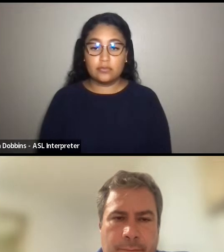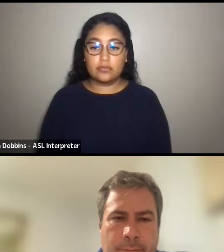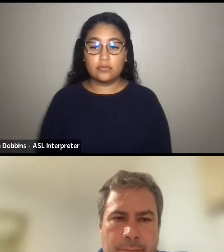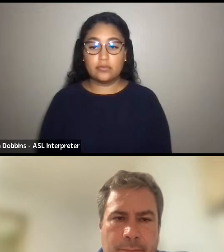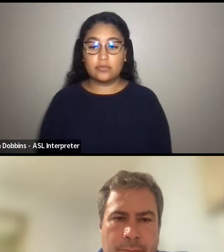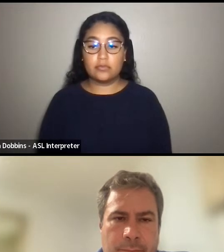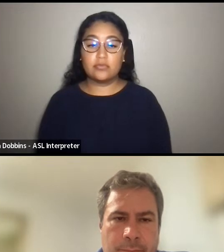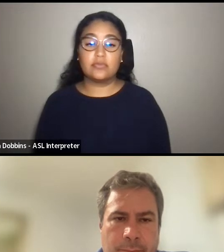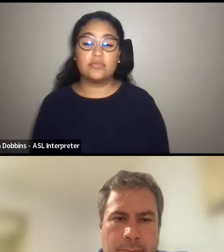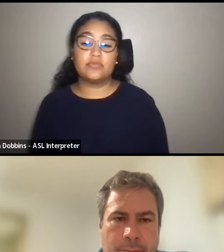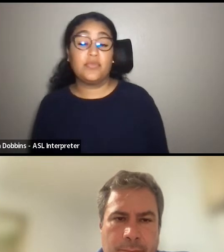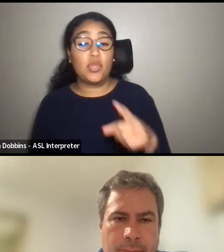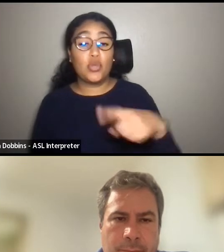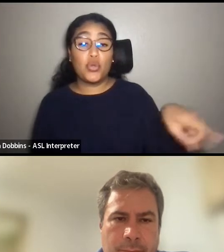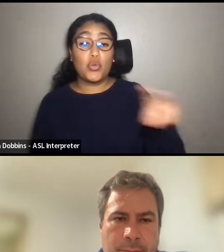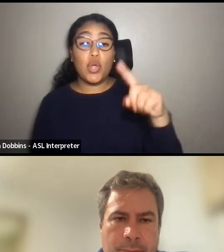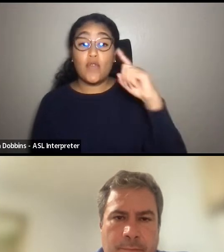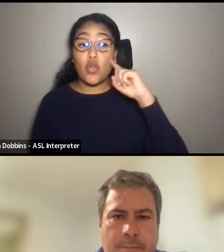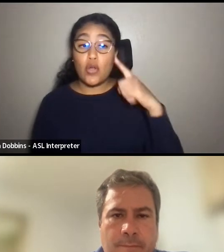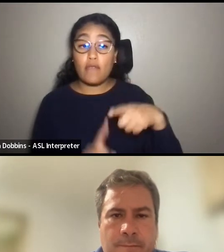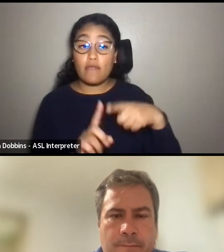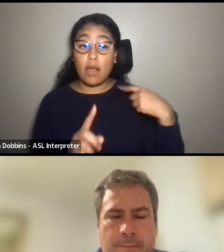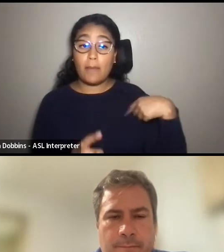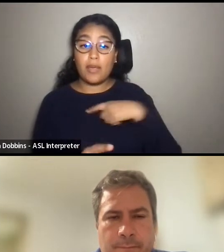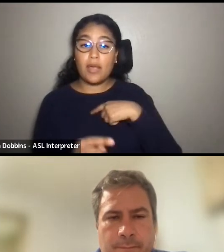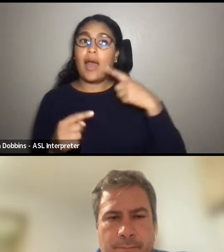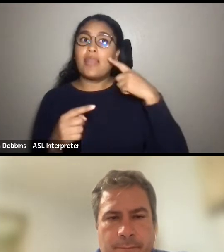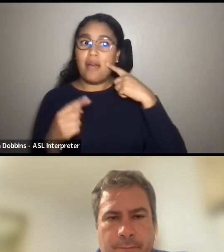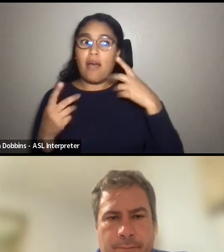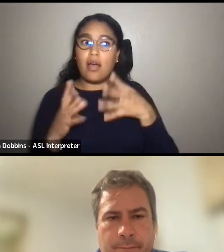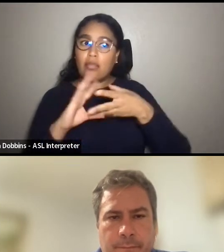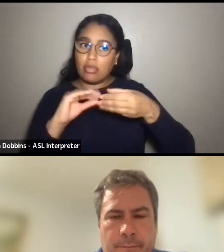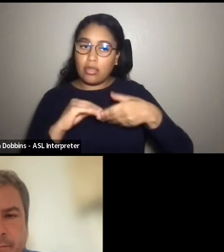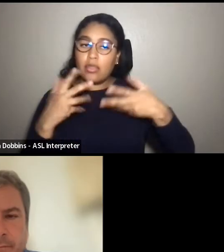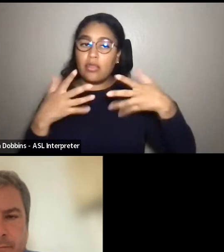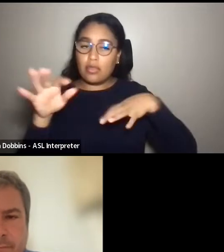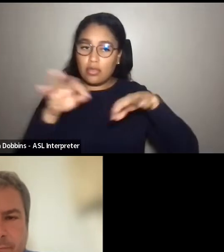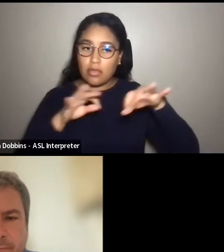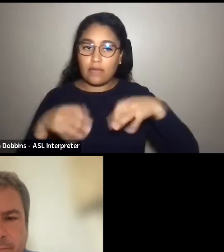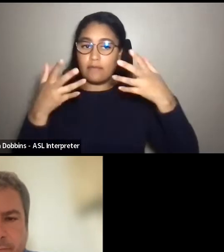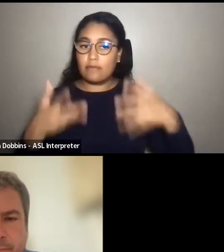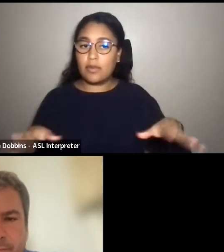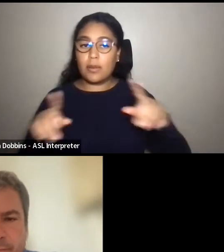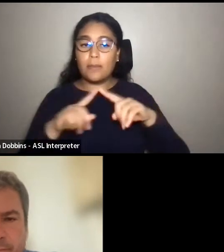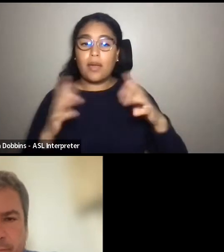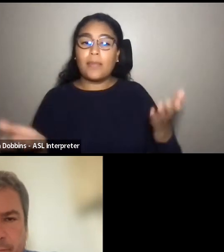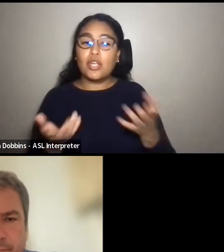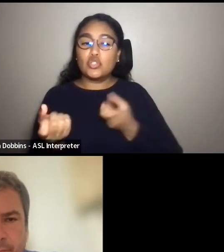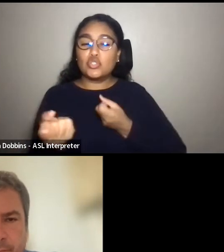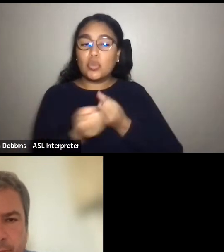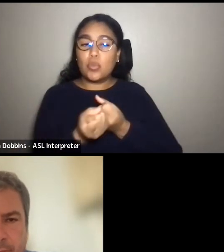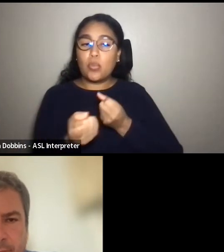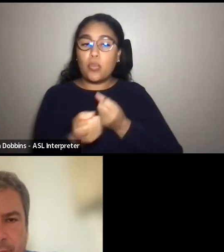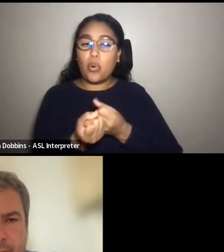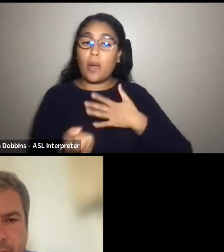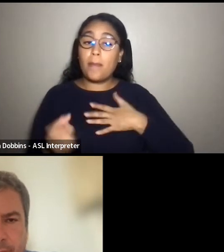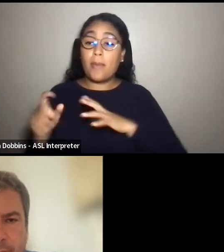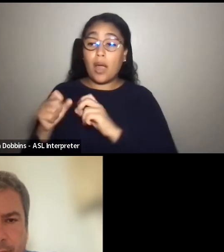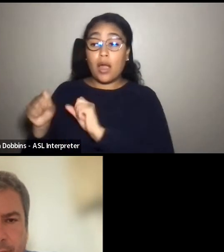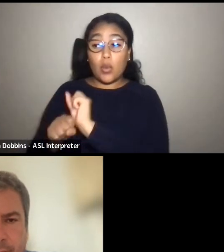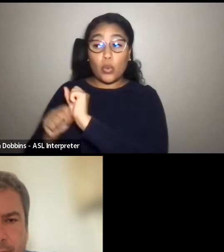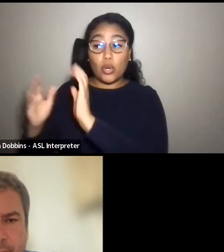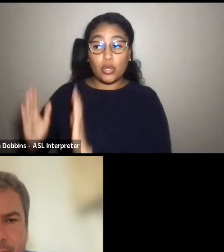me, and I thought I had said all that needed to be said. But I'm here today in support of my colleague, Erica